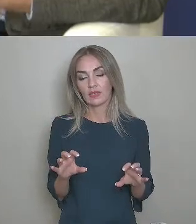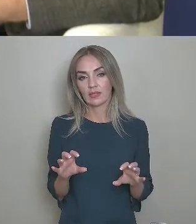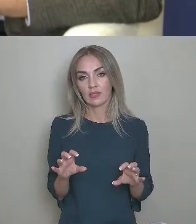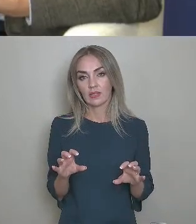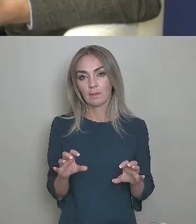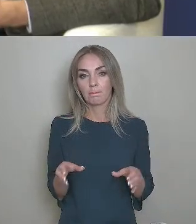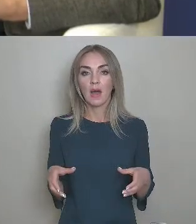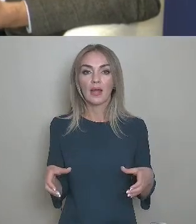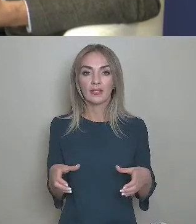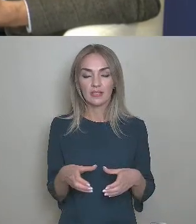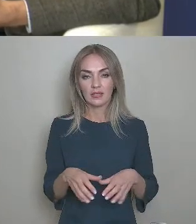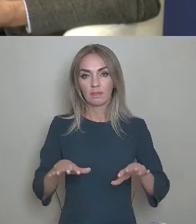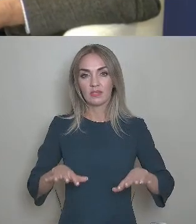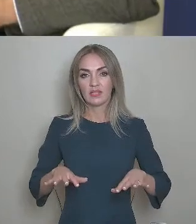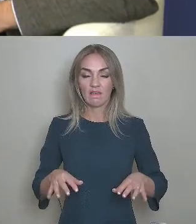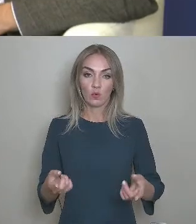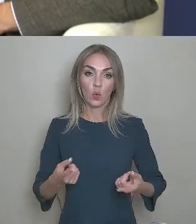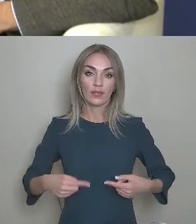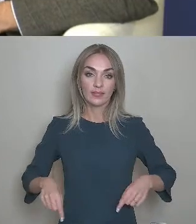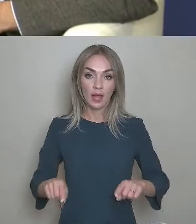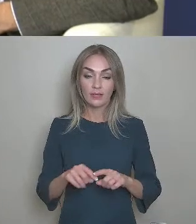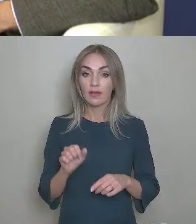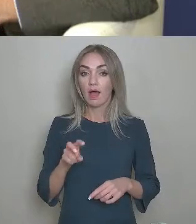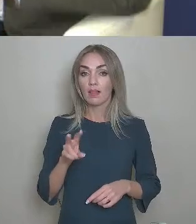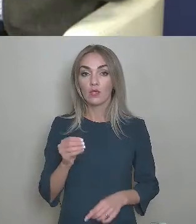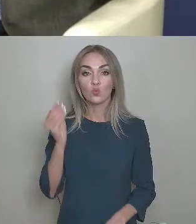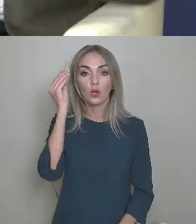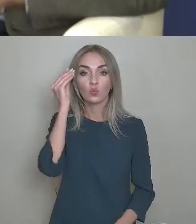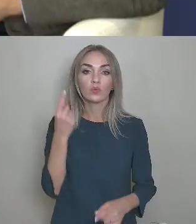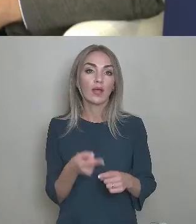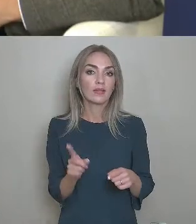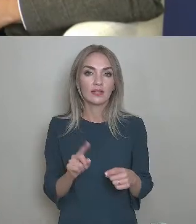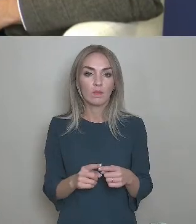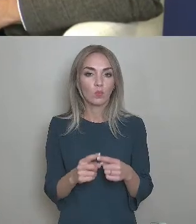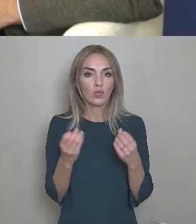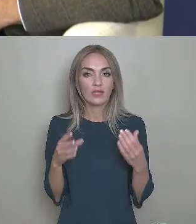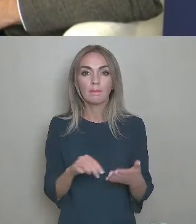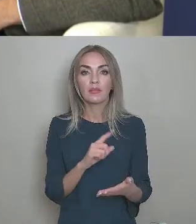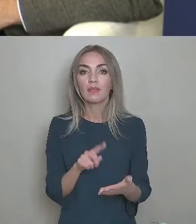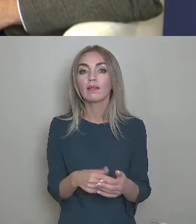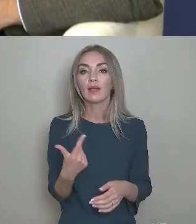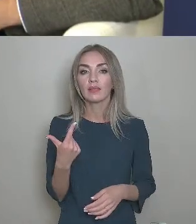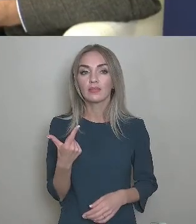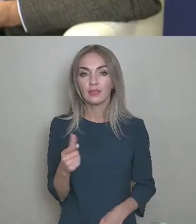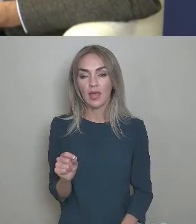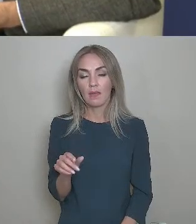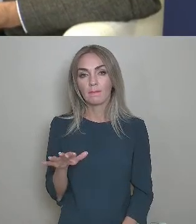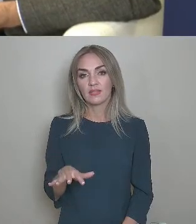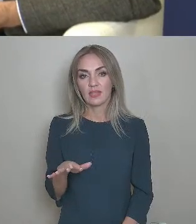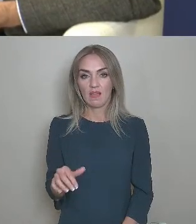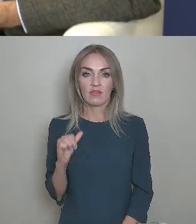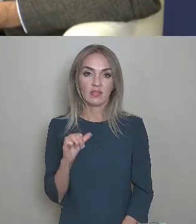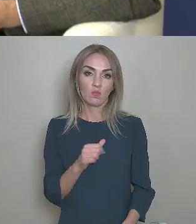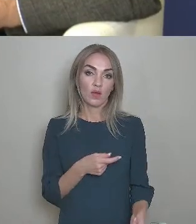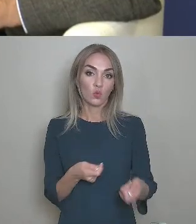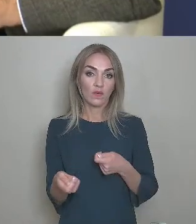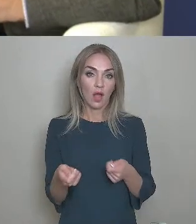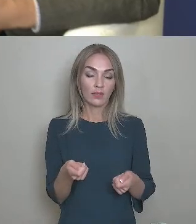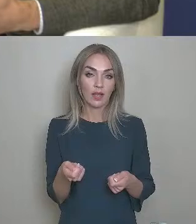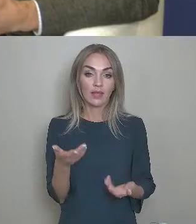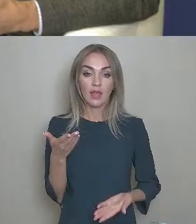level, because there we can see the only level where you can find